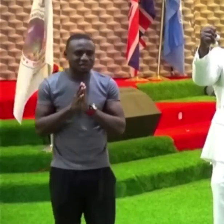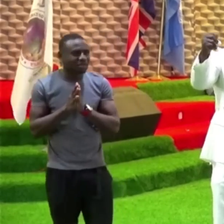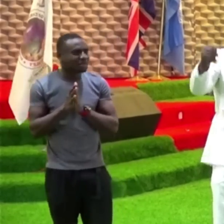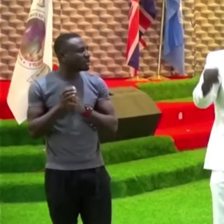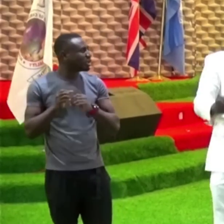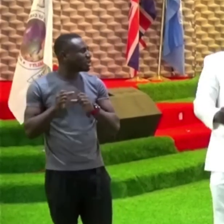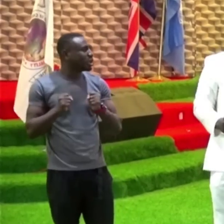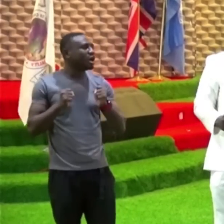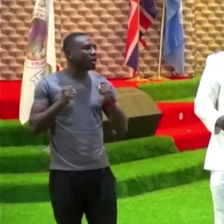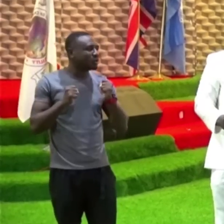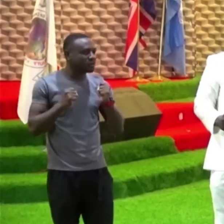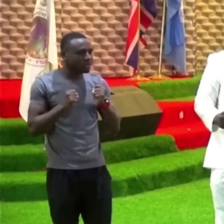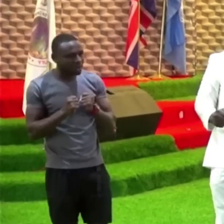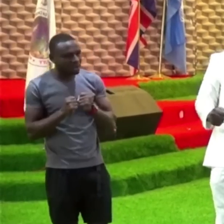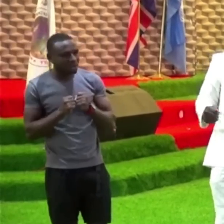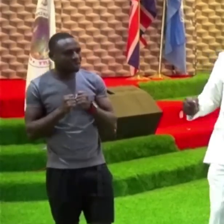Amen.